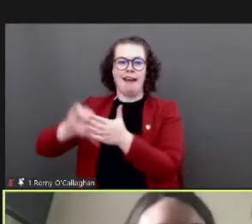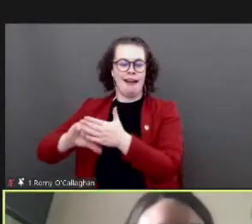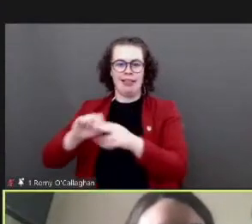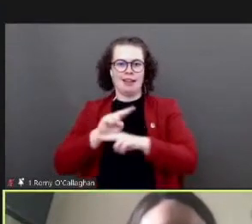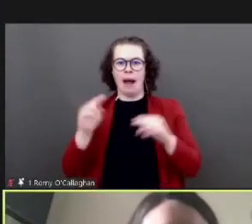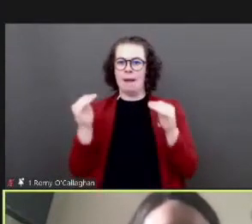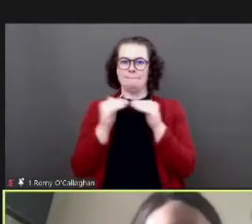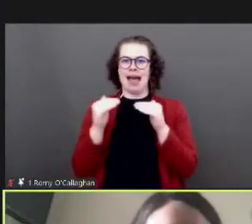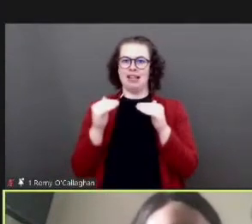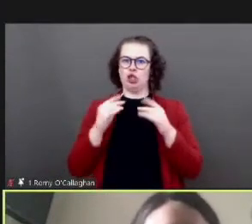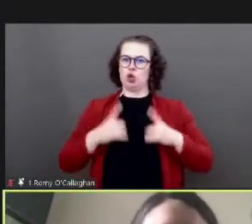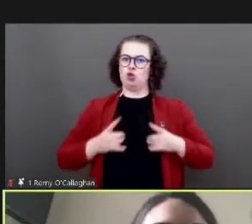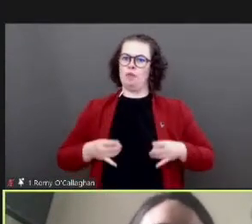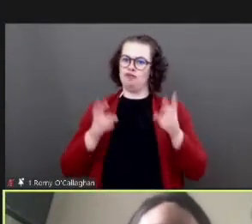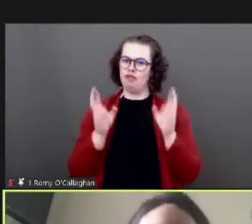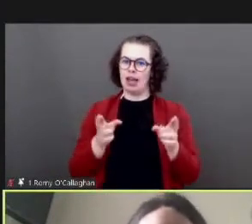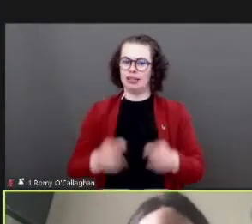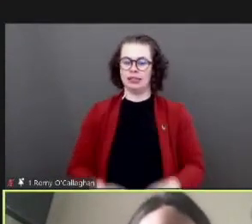please?